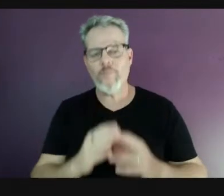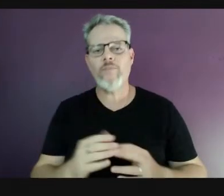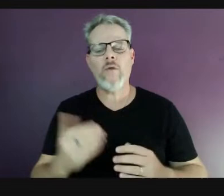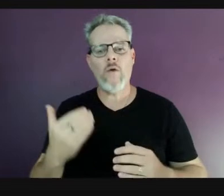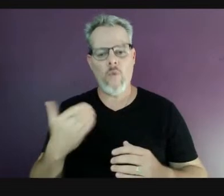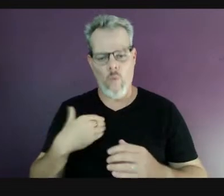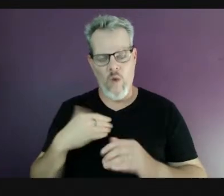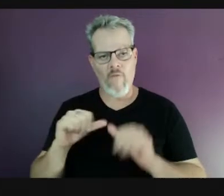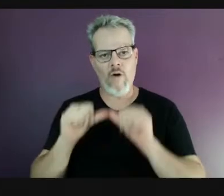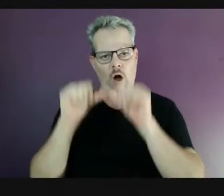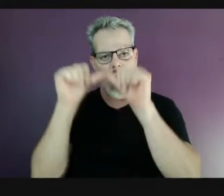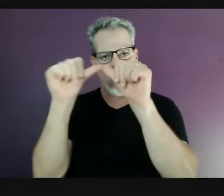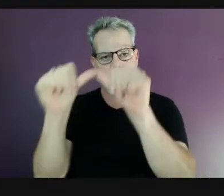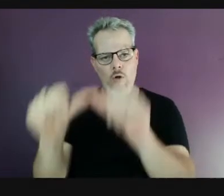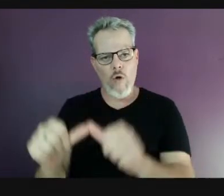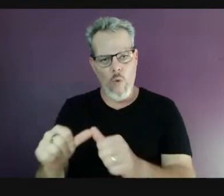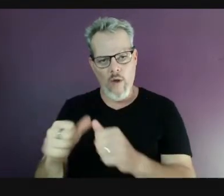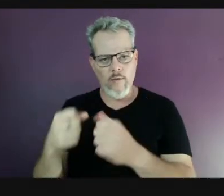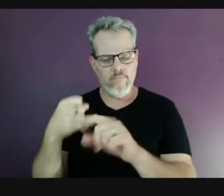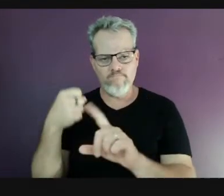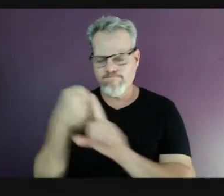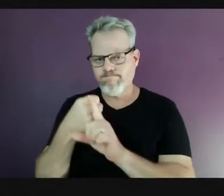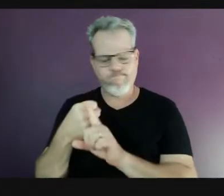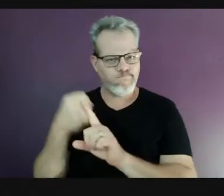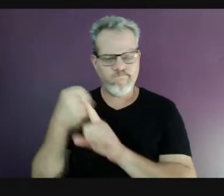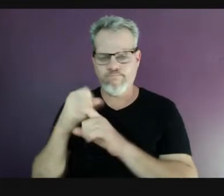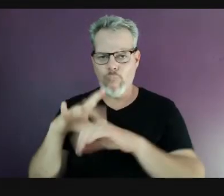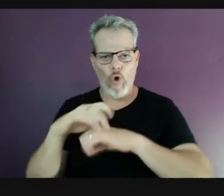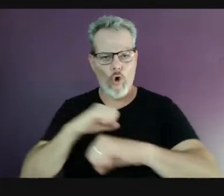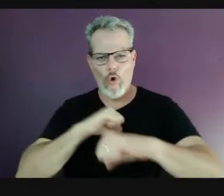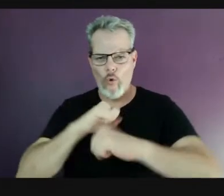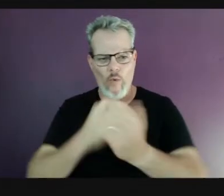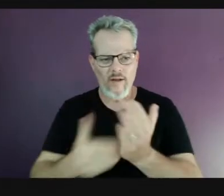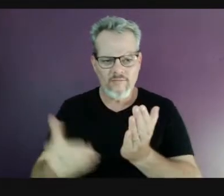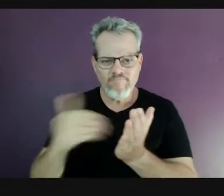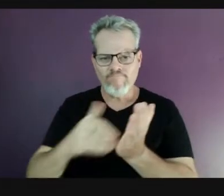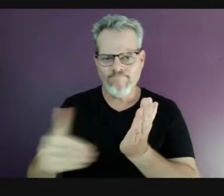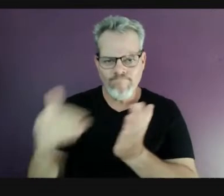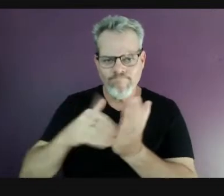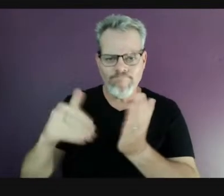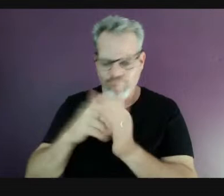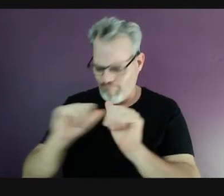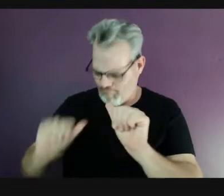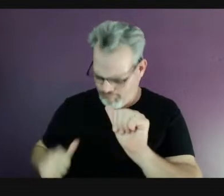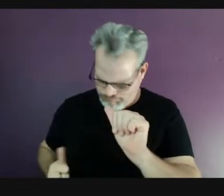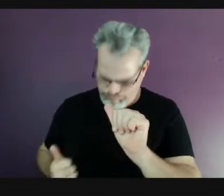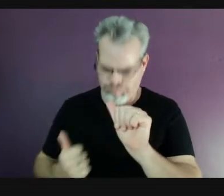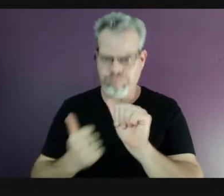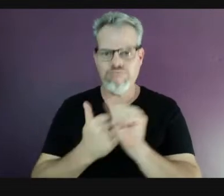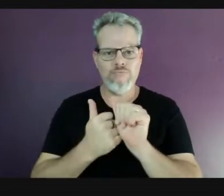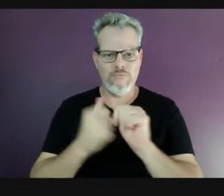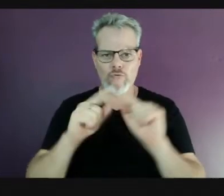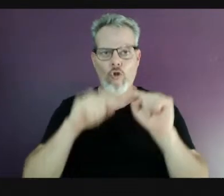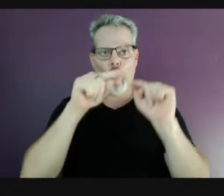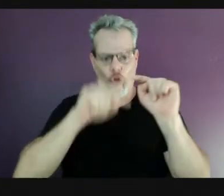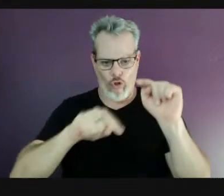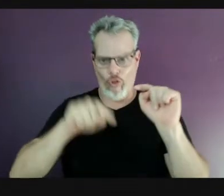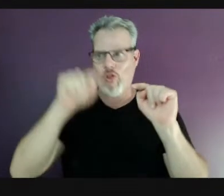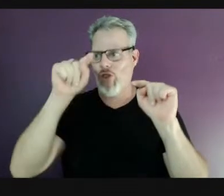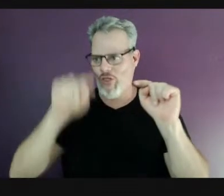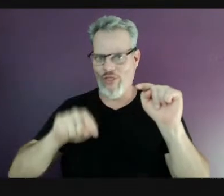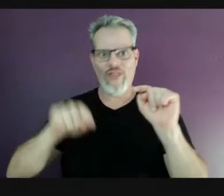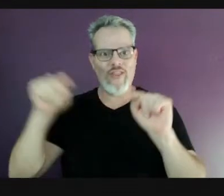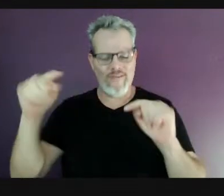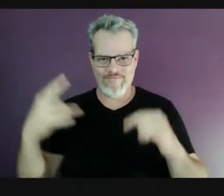on Kilauea. Lots of earthquakes followed our update last week. They've died down a little bit, but still ongoing above background